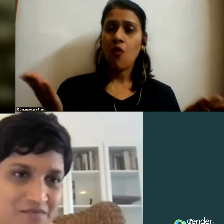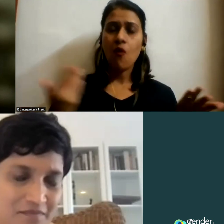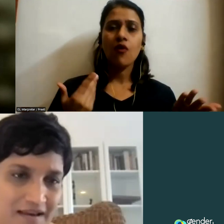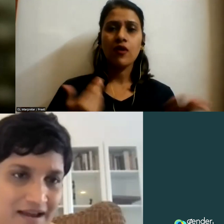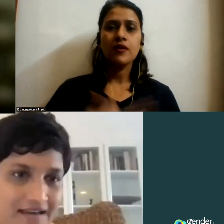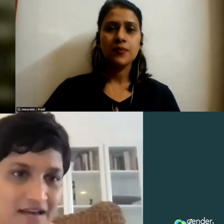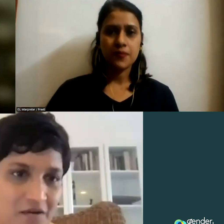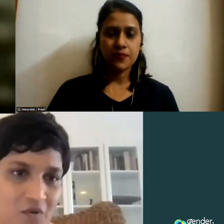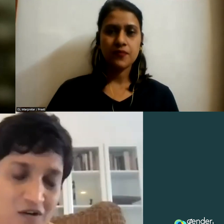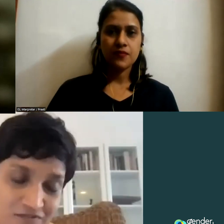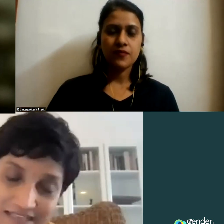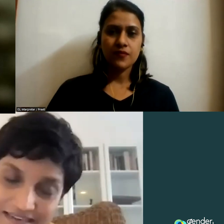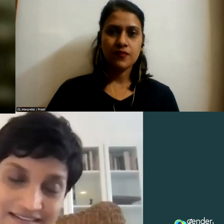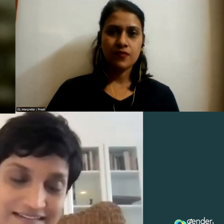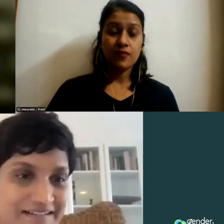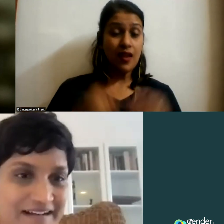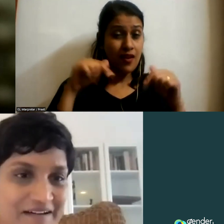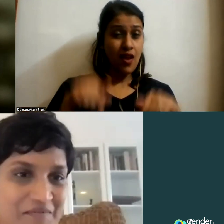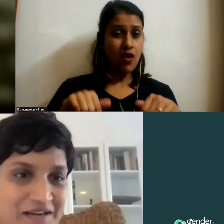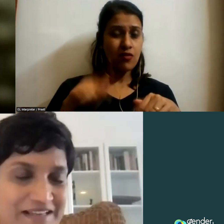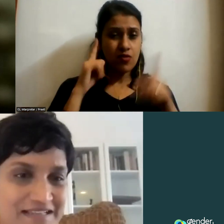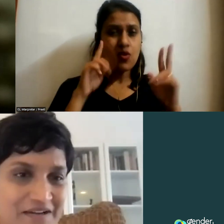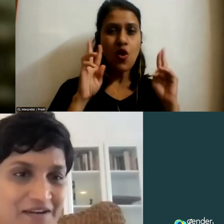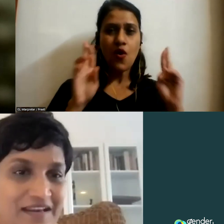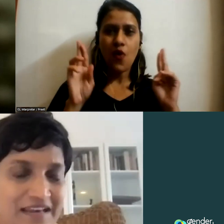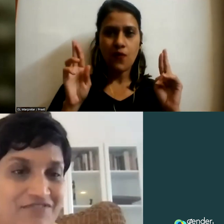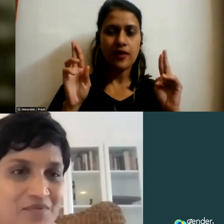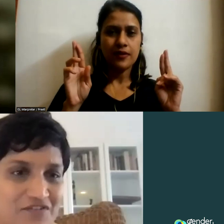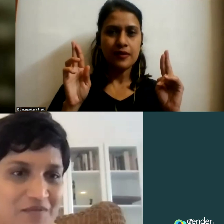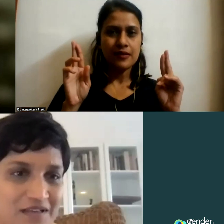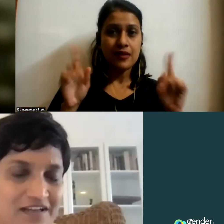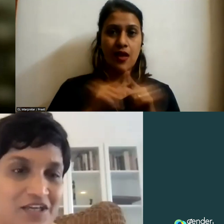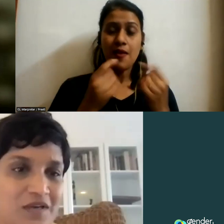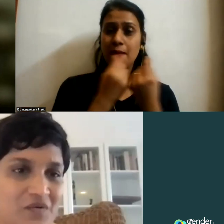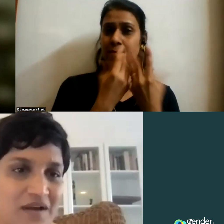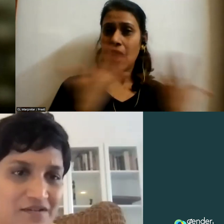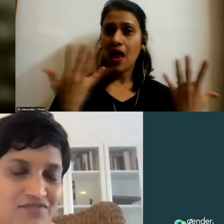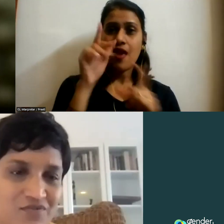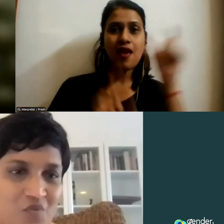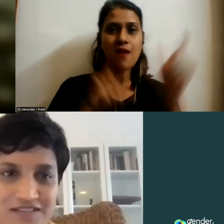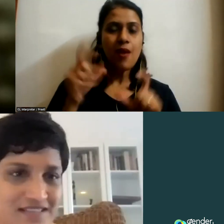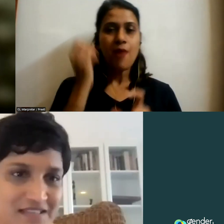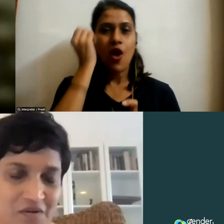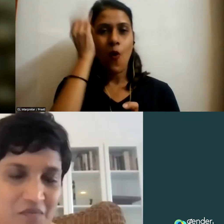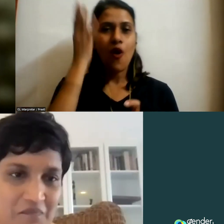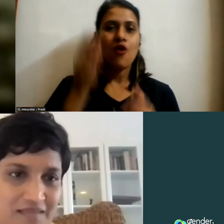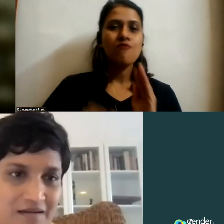is right now, hopefully, at least enough number of people are acutely aware of